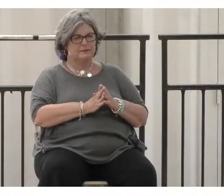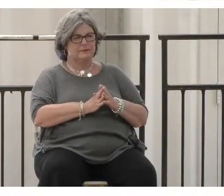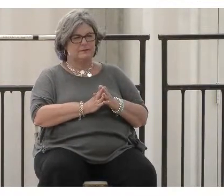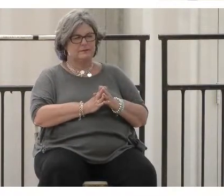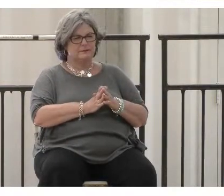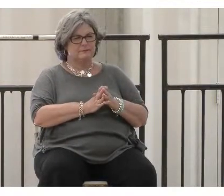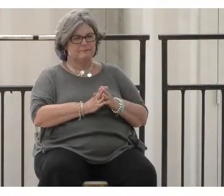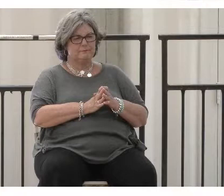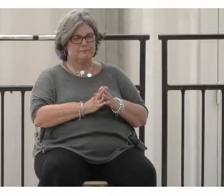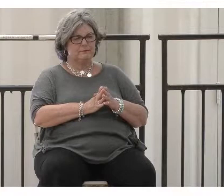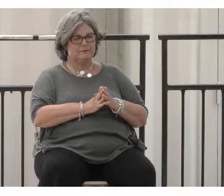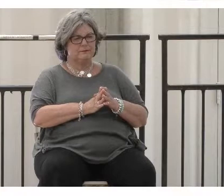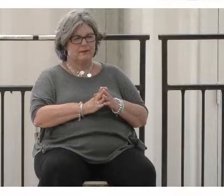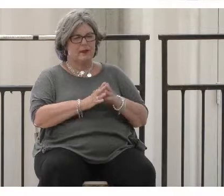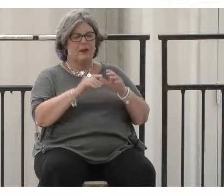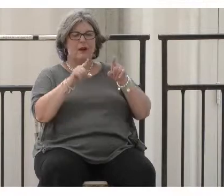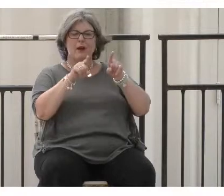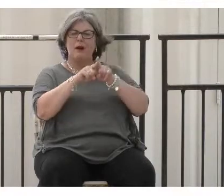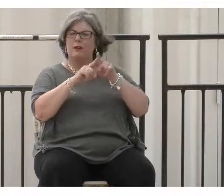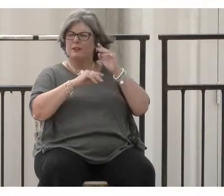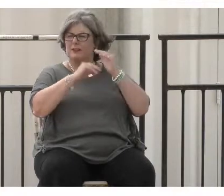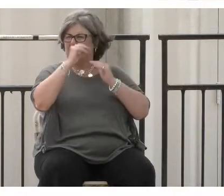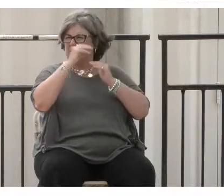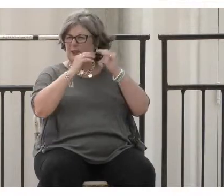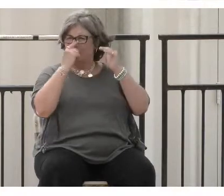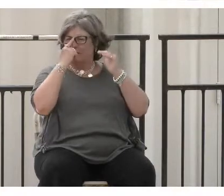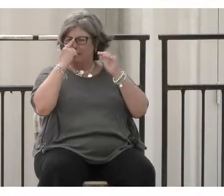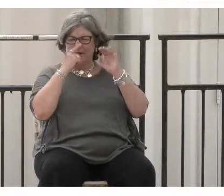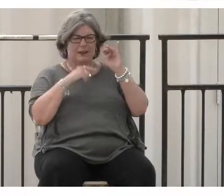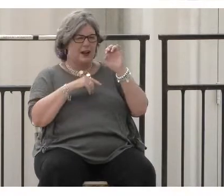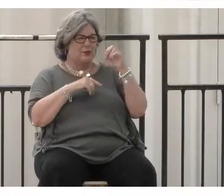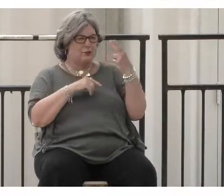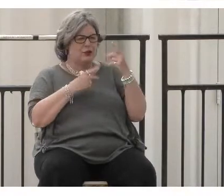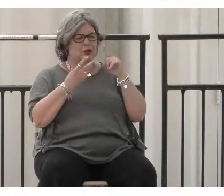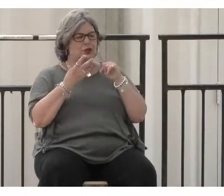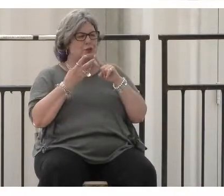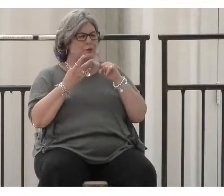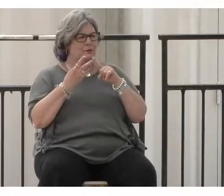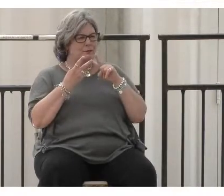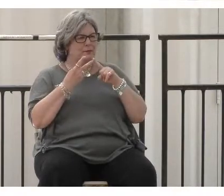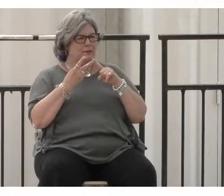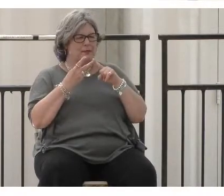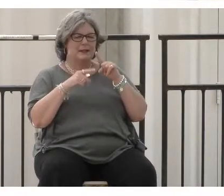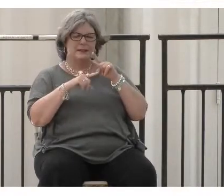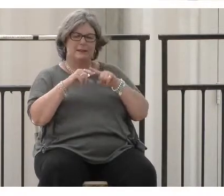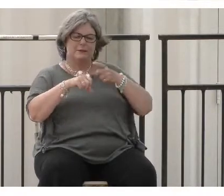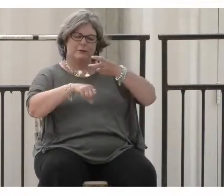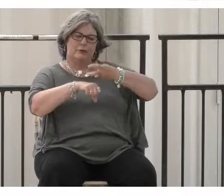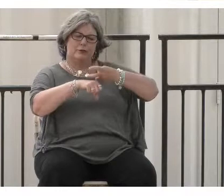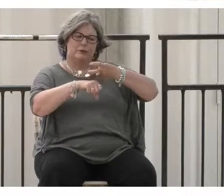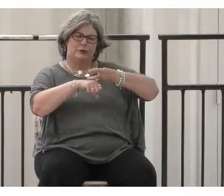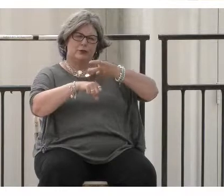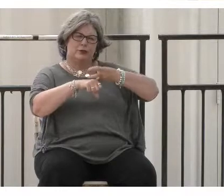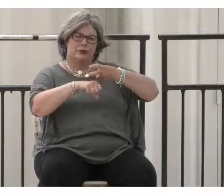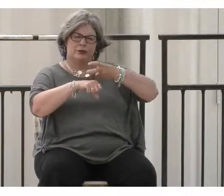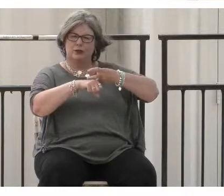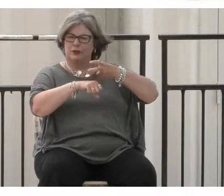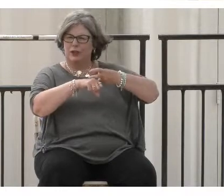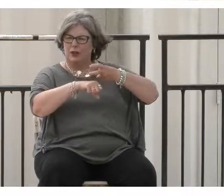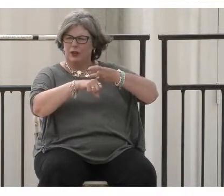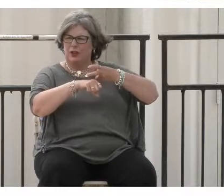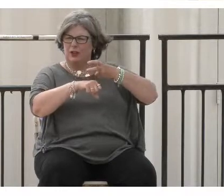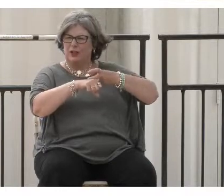the souks that were built of Arish, but also there was coral stone architecture. So the